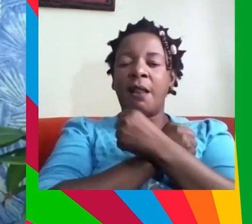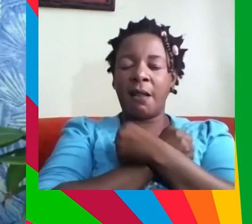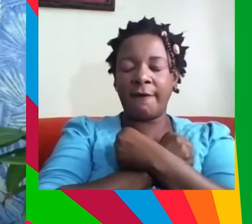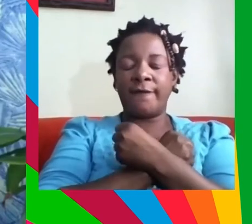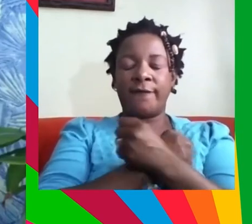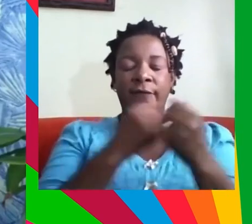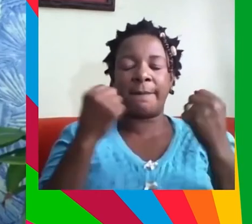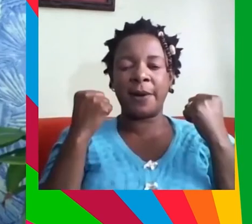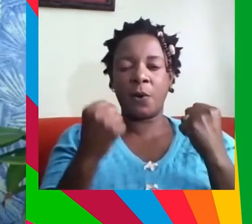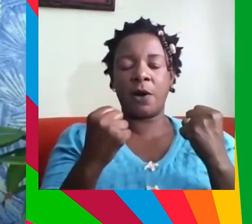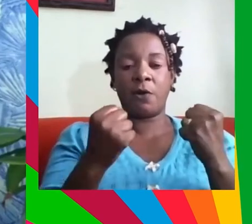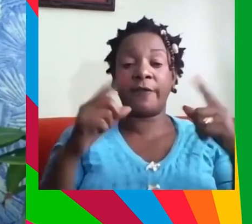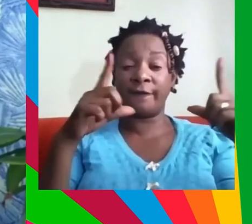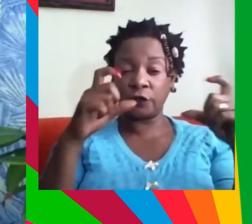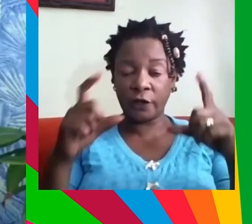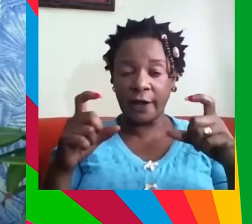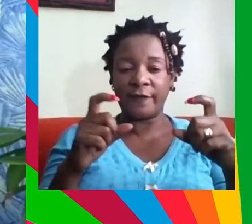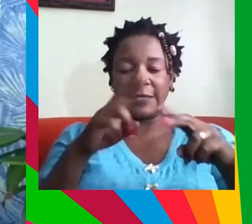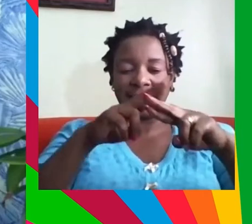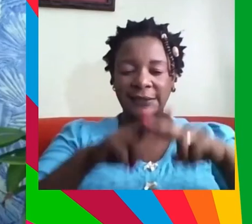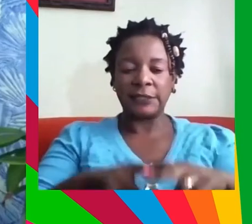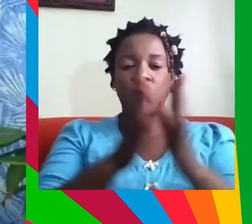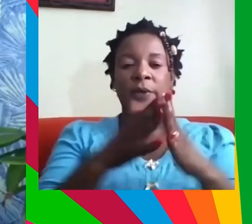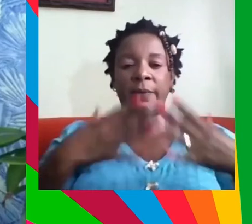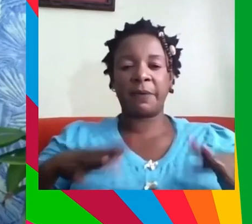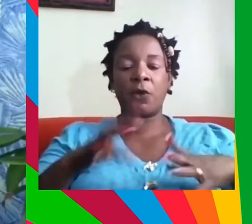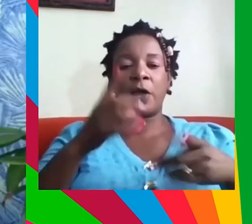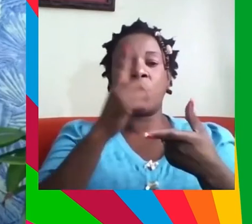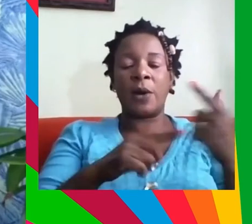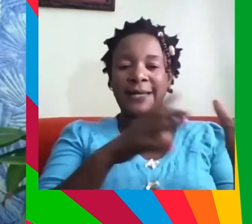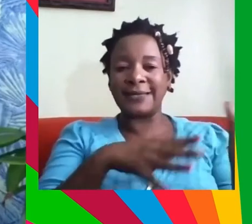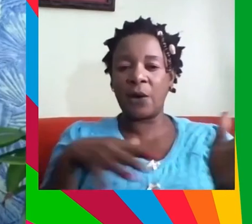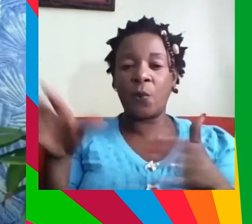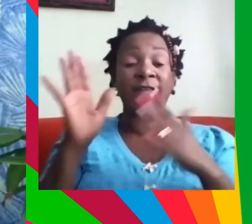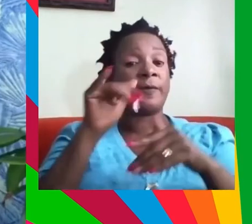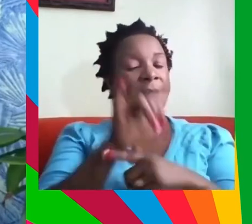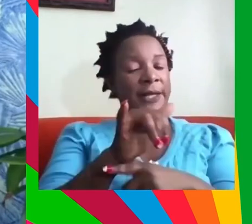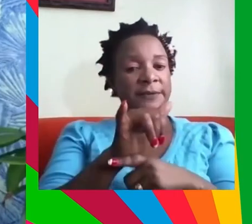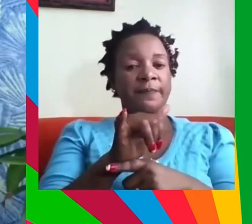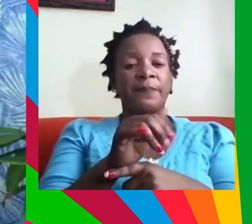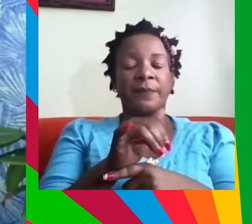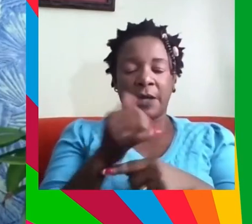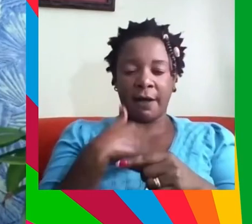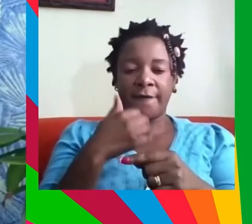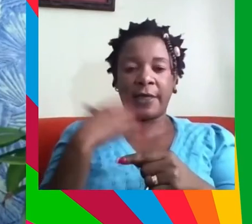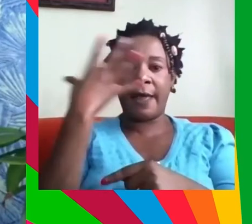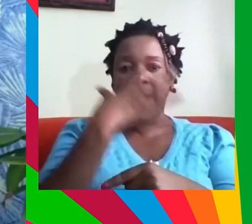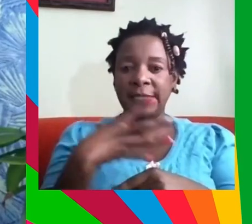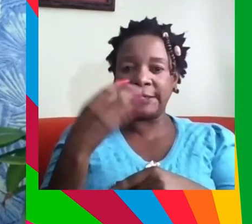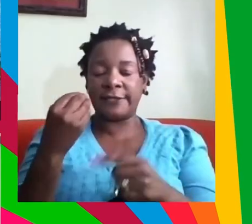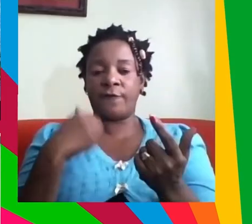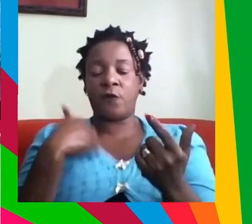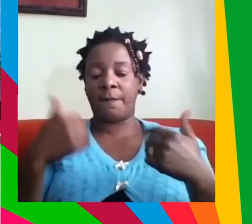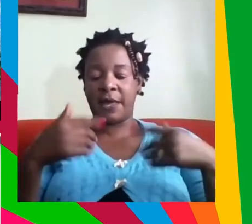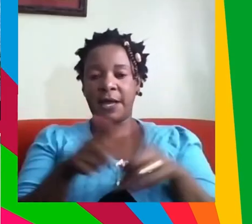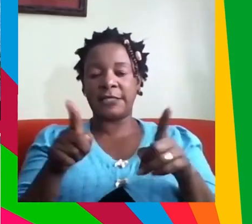and how it sits with people and what people take away from it. And I think what's really empowering about images is, for me as a photographer, a lot